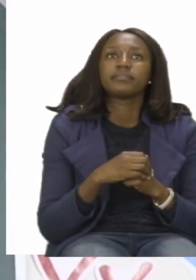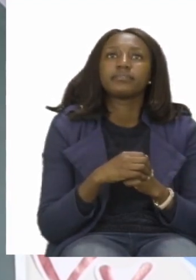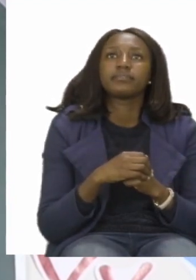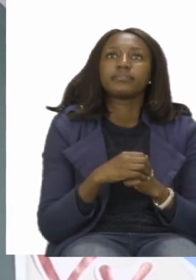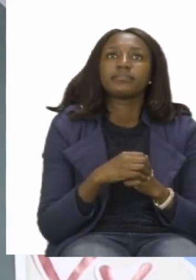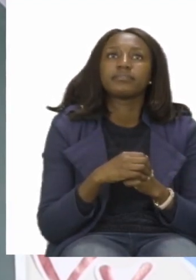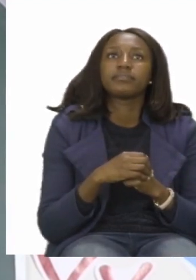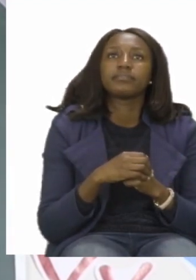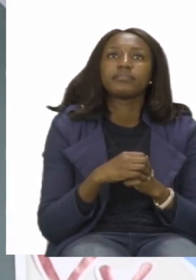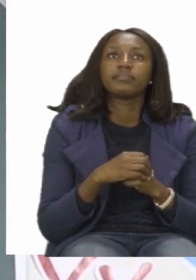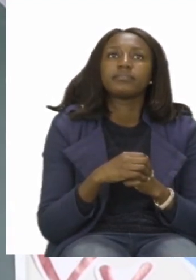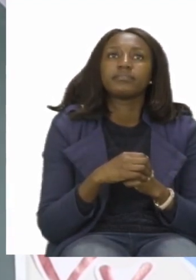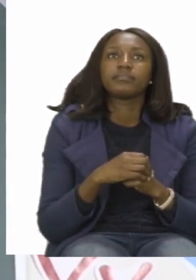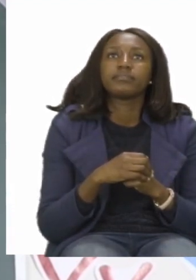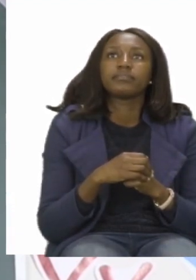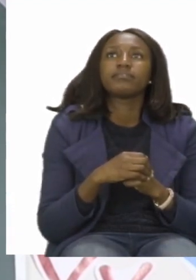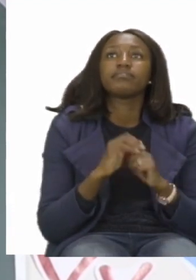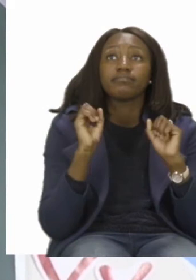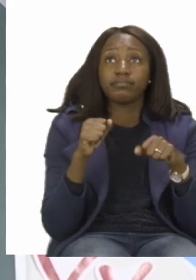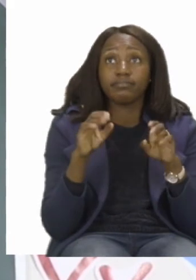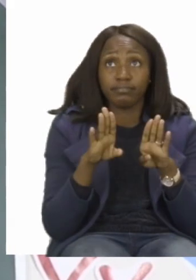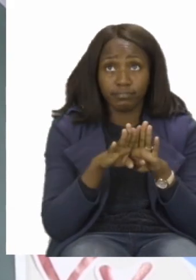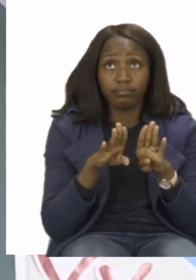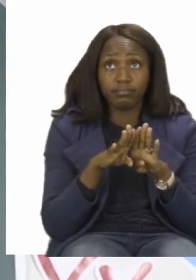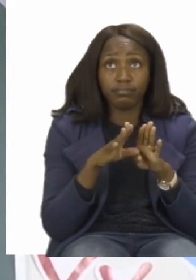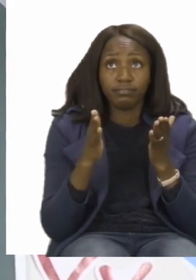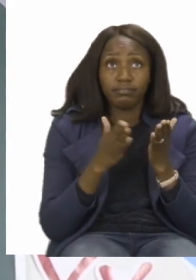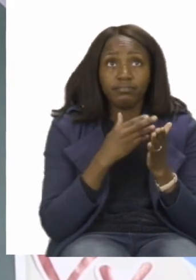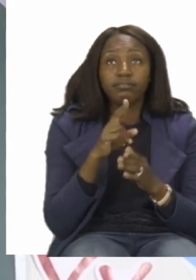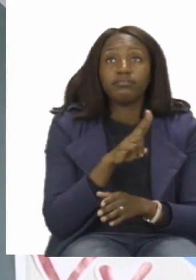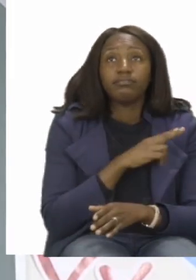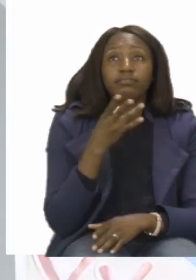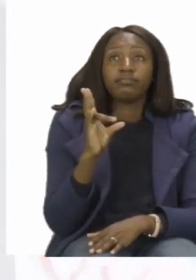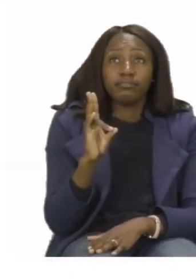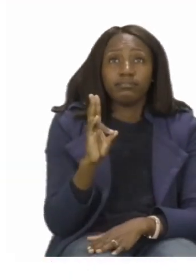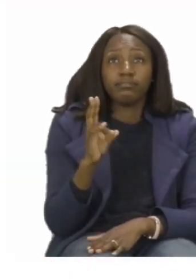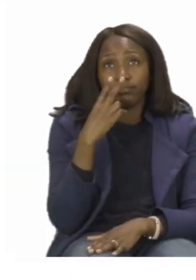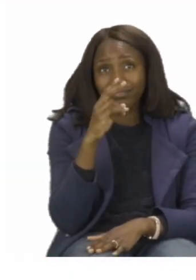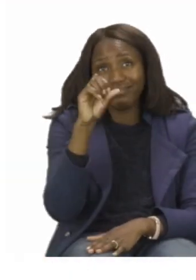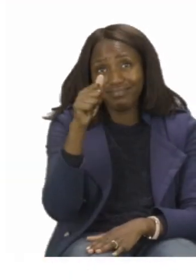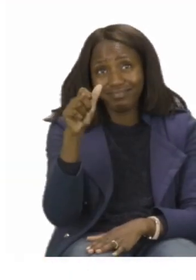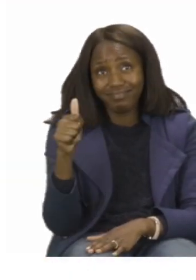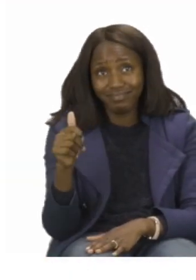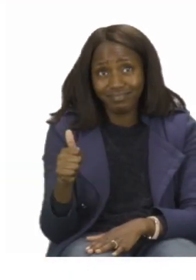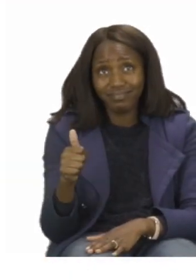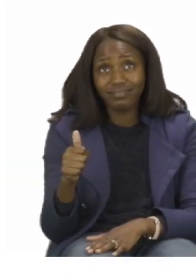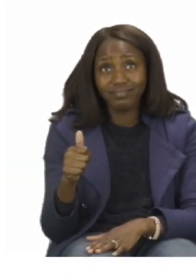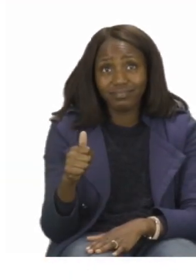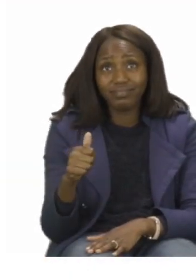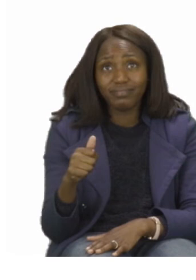Okay, so you can now go back to page 27 and look at all the other shapes